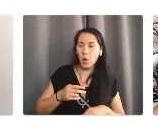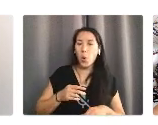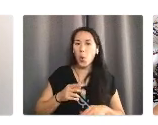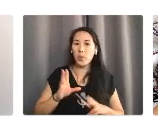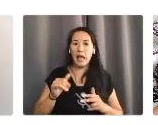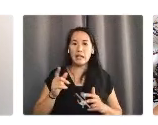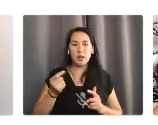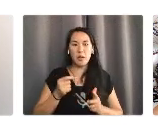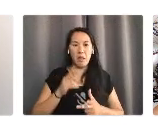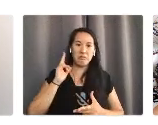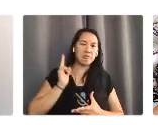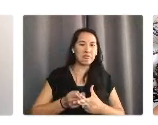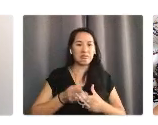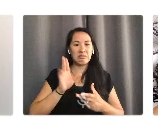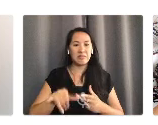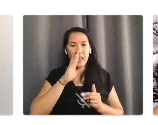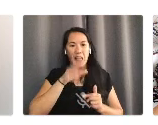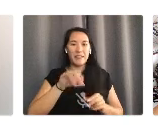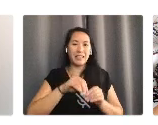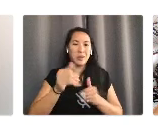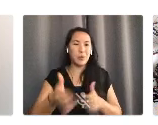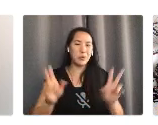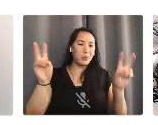of implicit bias.